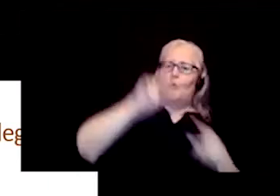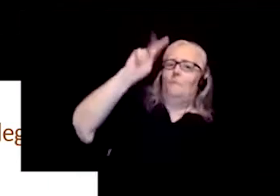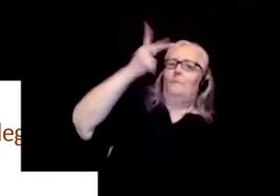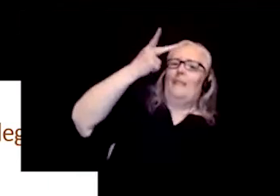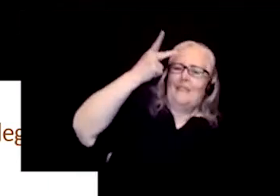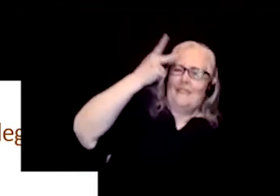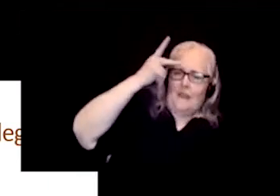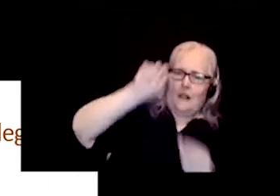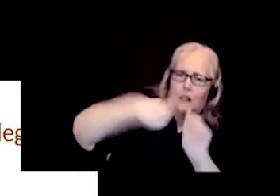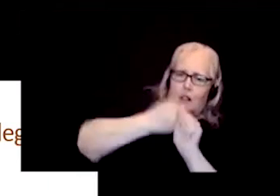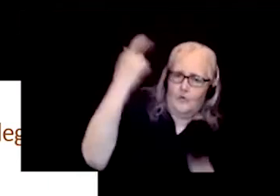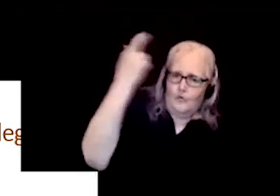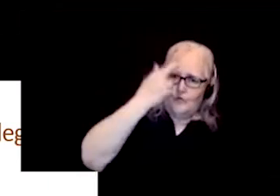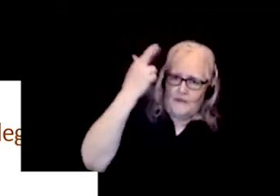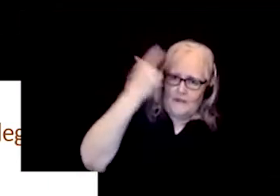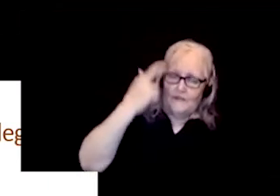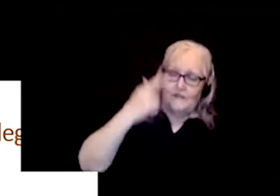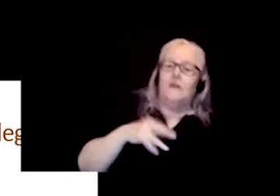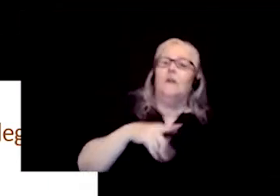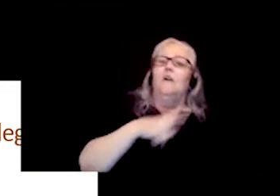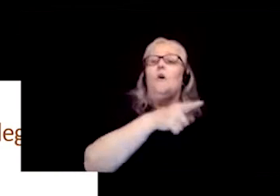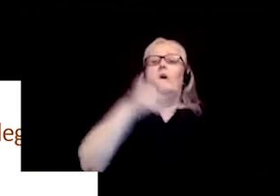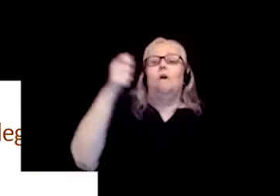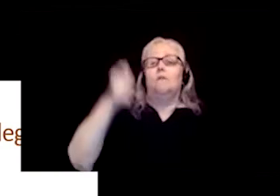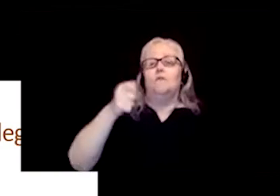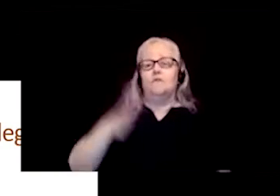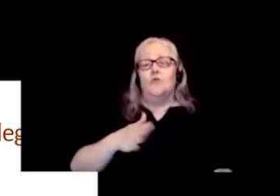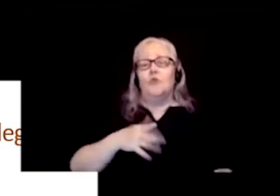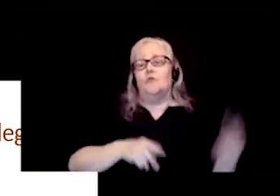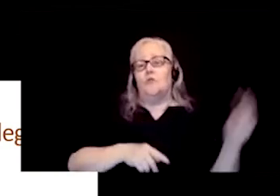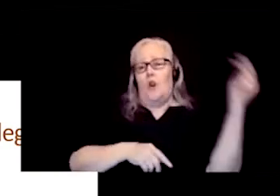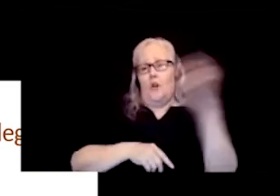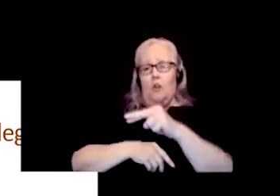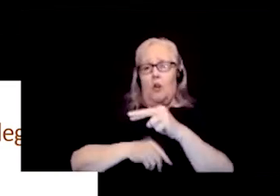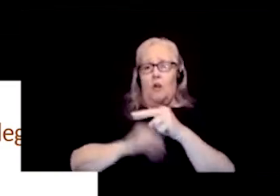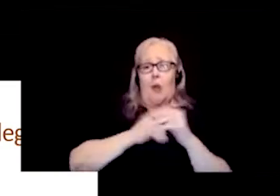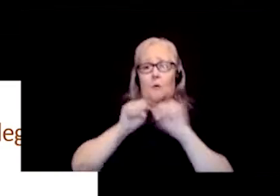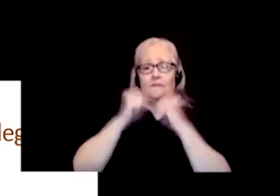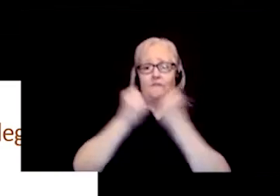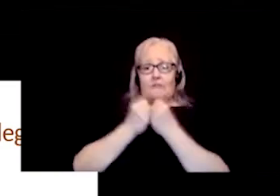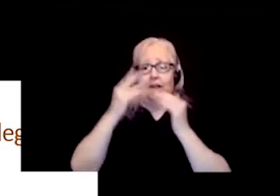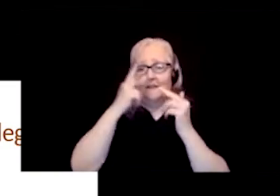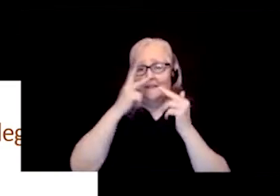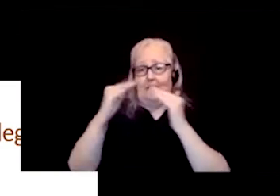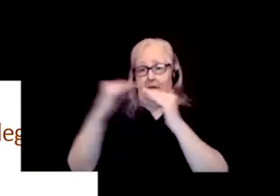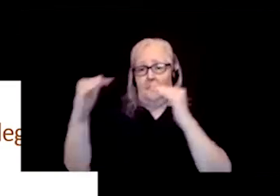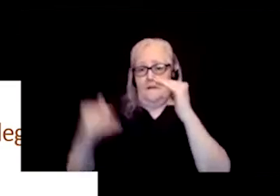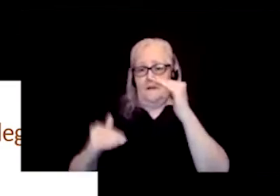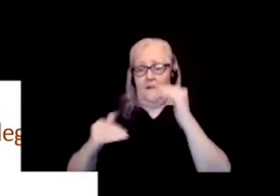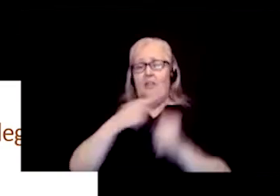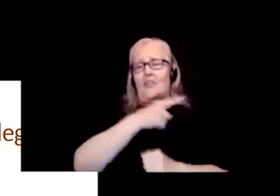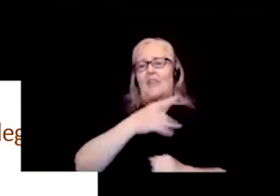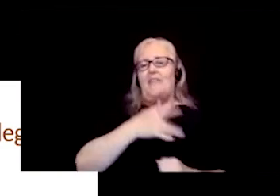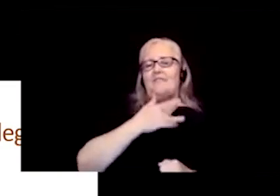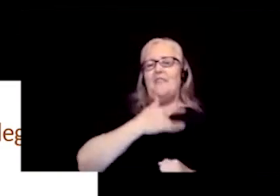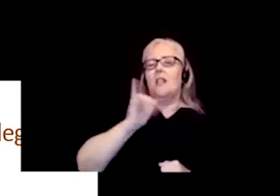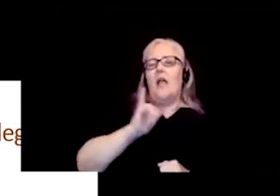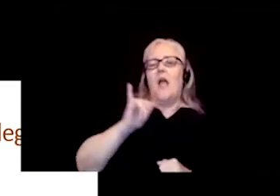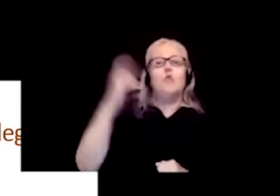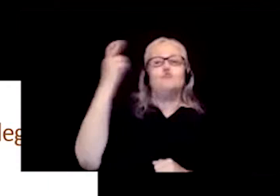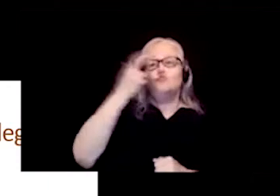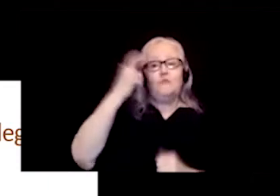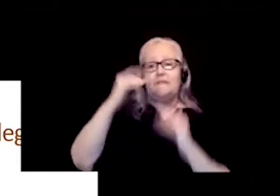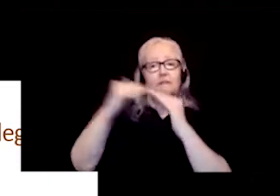in a direction where they would rather view inequities in our society as products of private choices or products